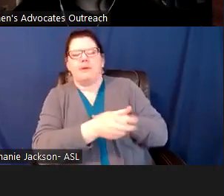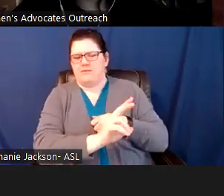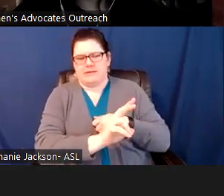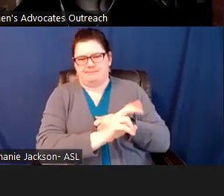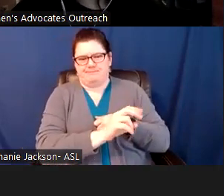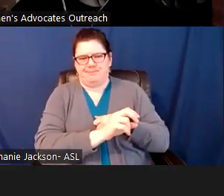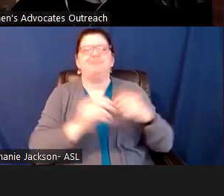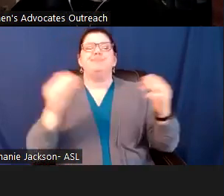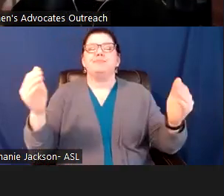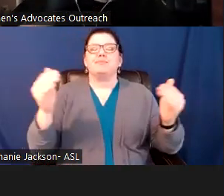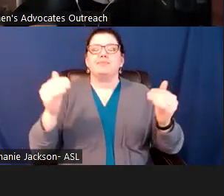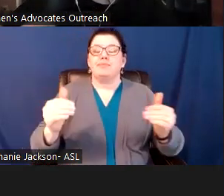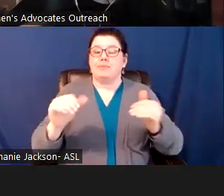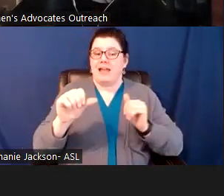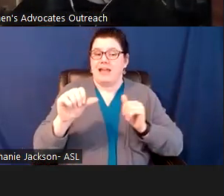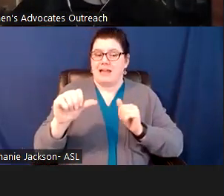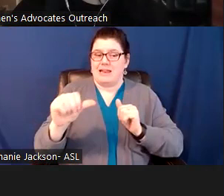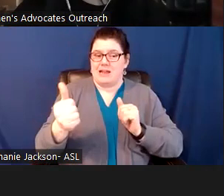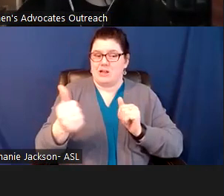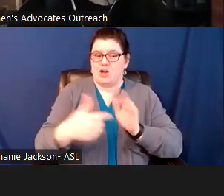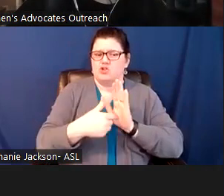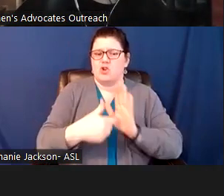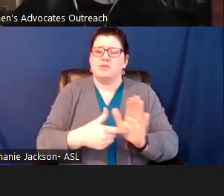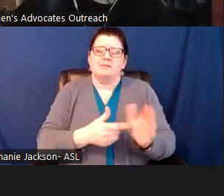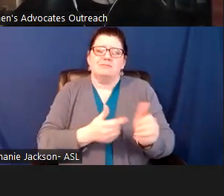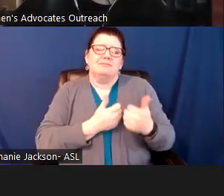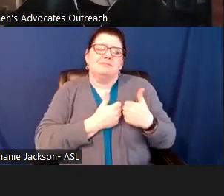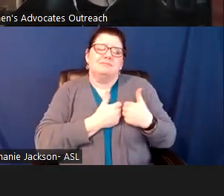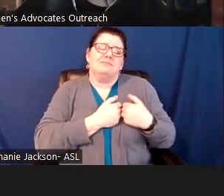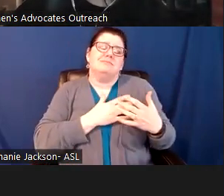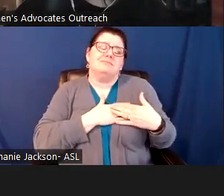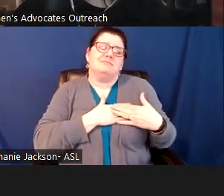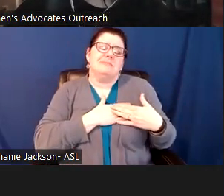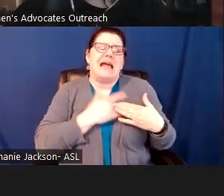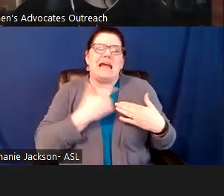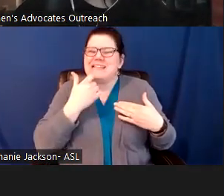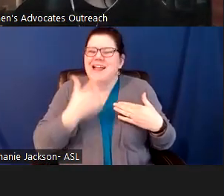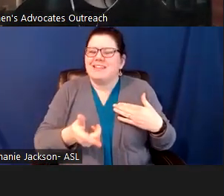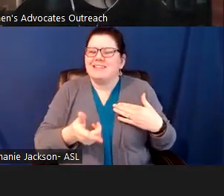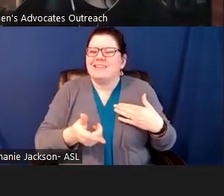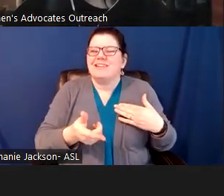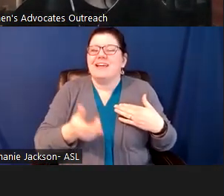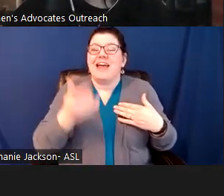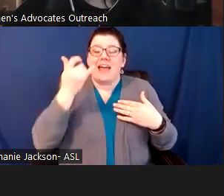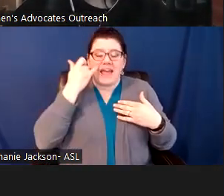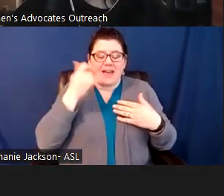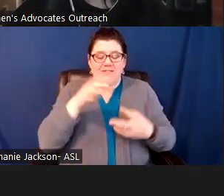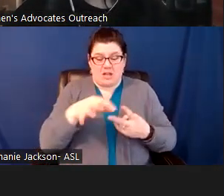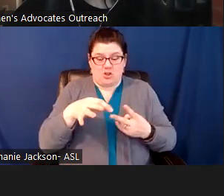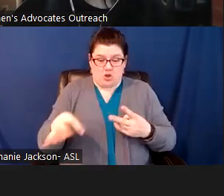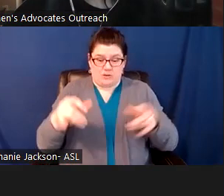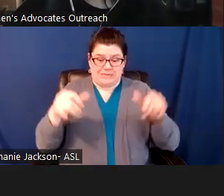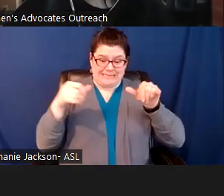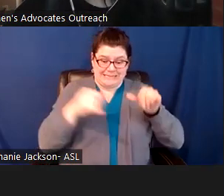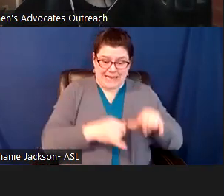Another way the media tends to kind of romanticize abuse is by telling us that if a victim chooses to stay with their